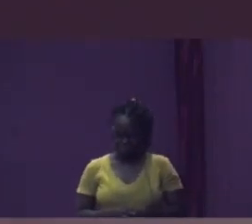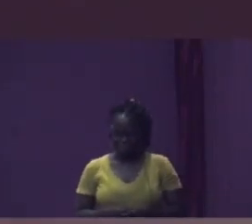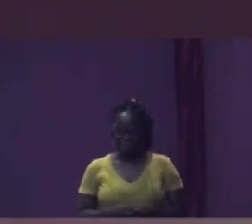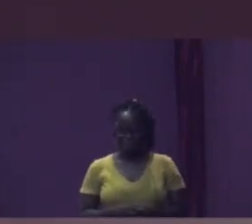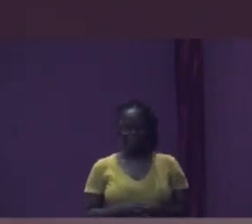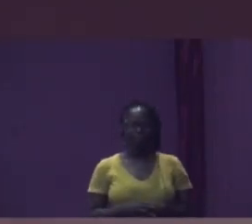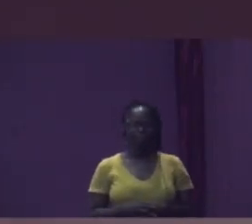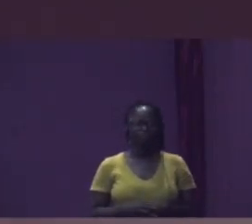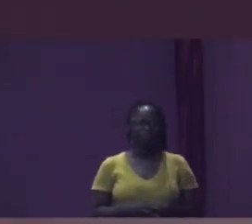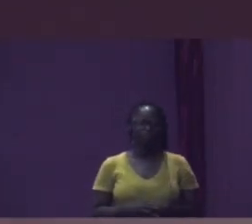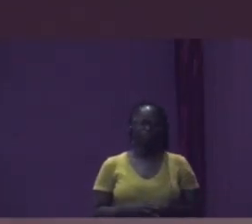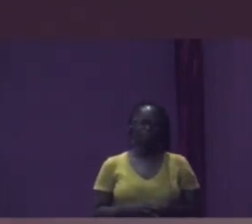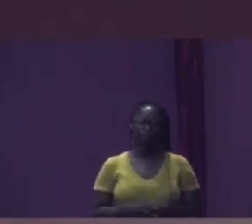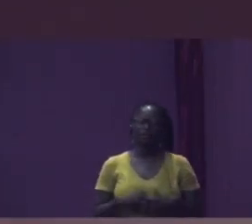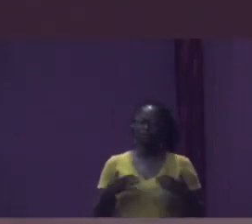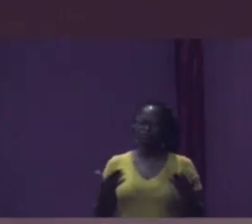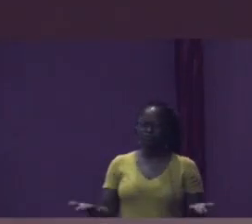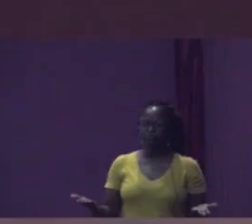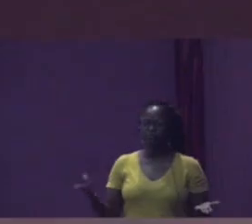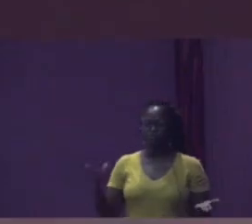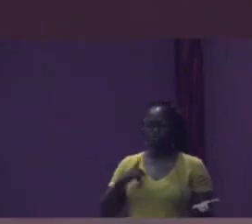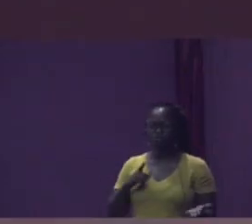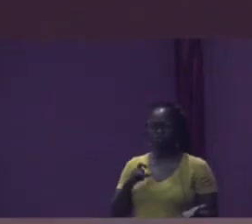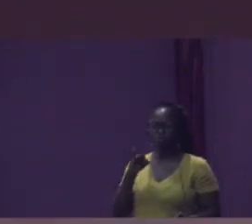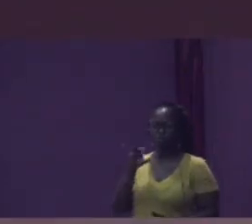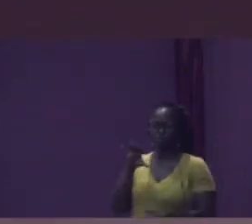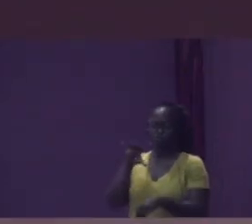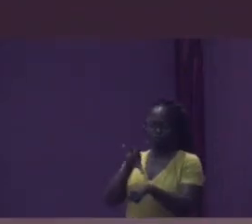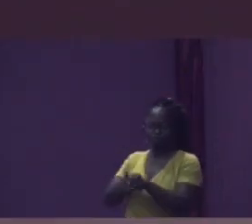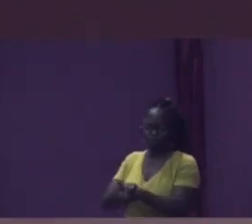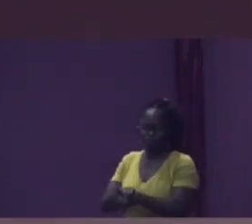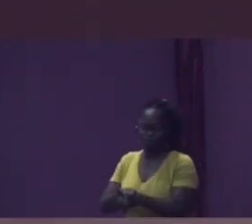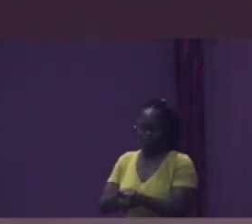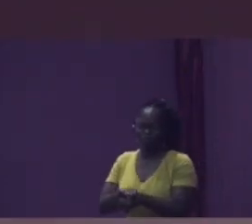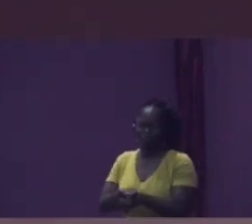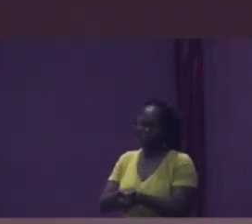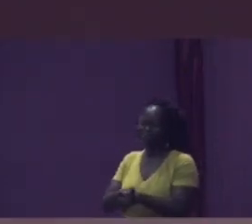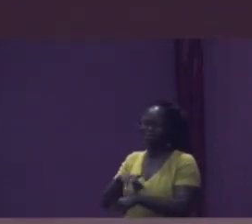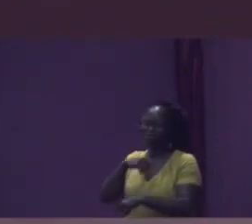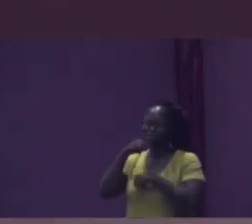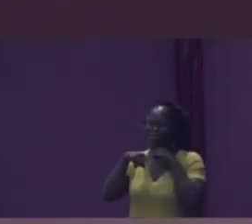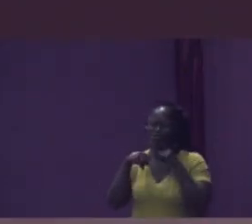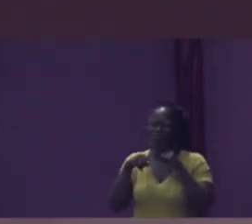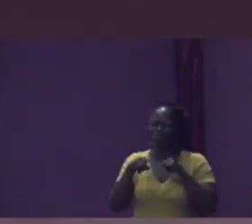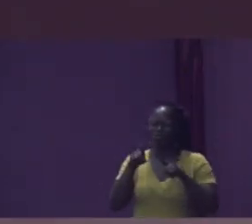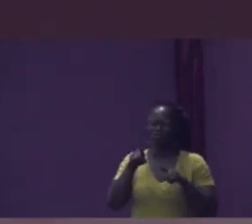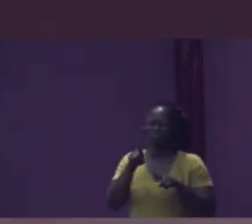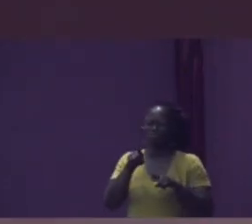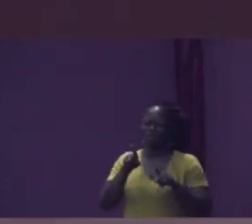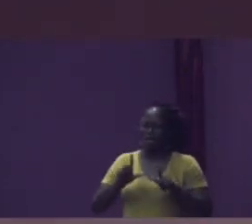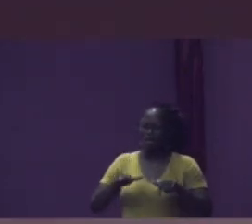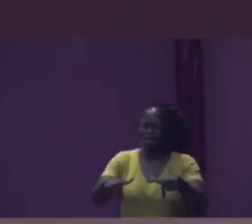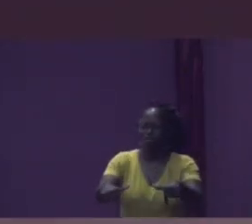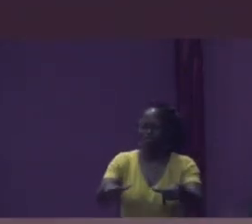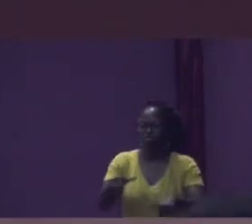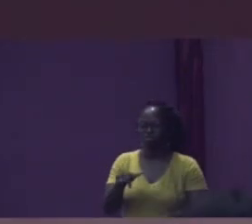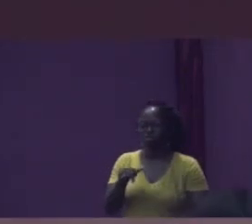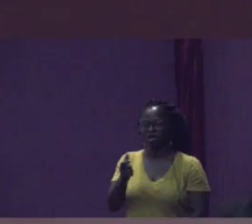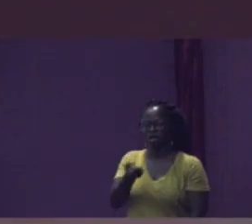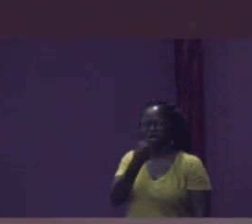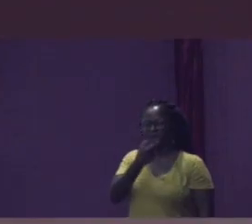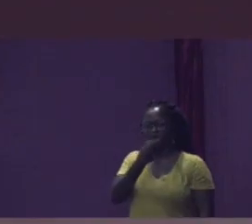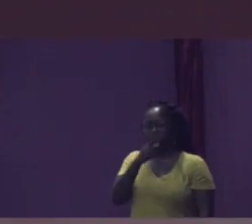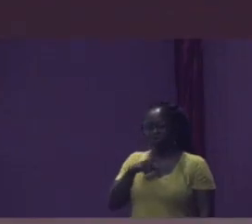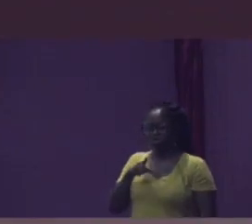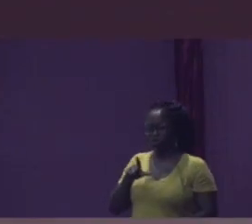an antibiotic-resistant infection, she was in a private room in the hospital. So she was able to be there